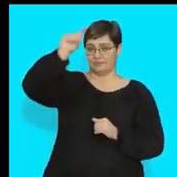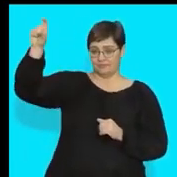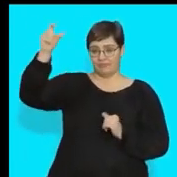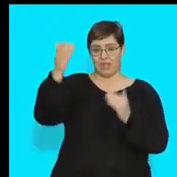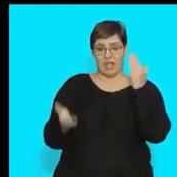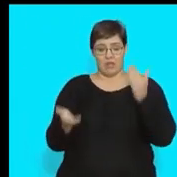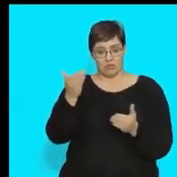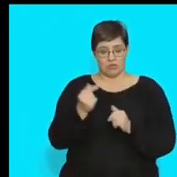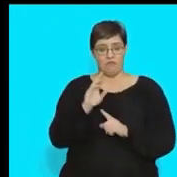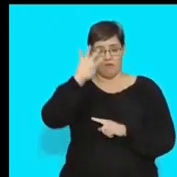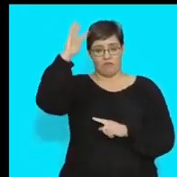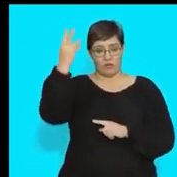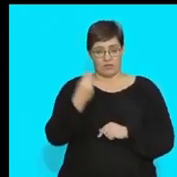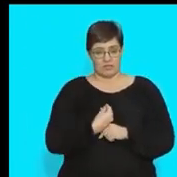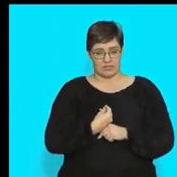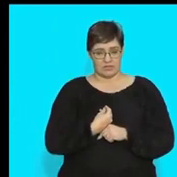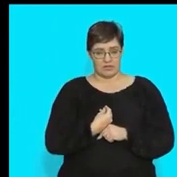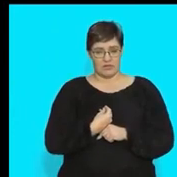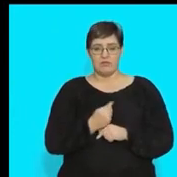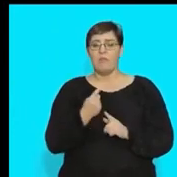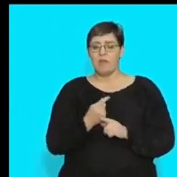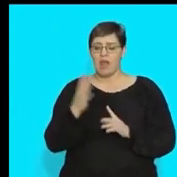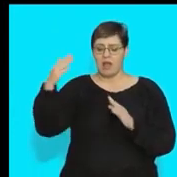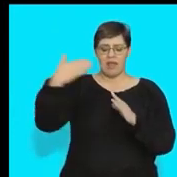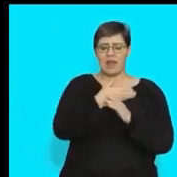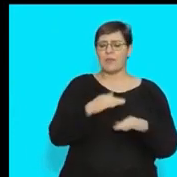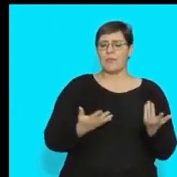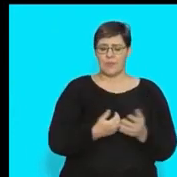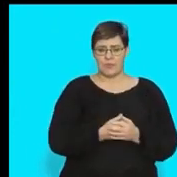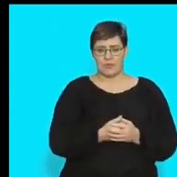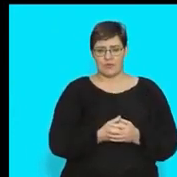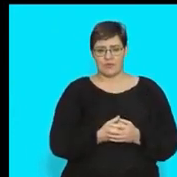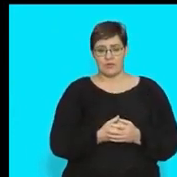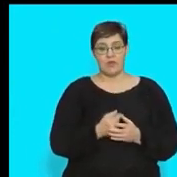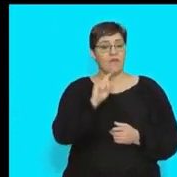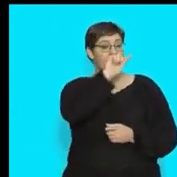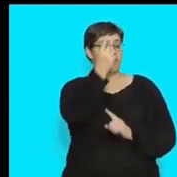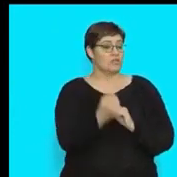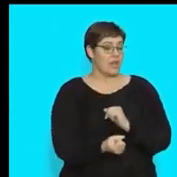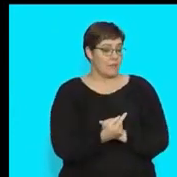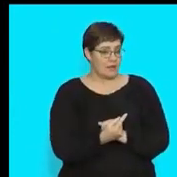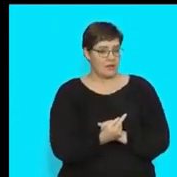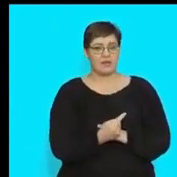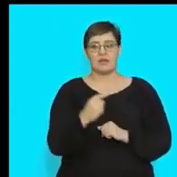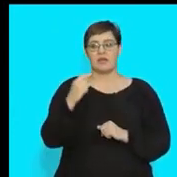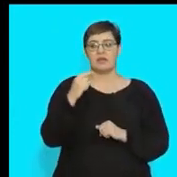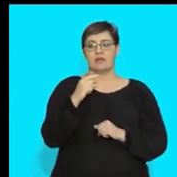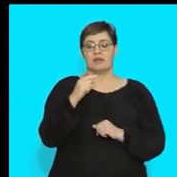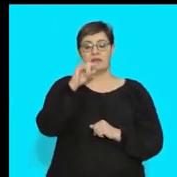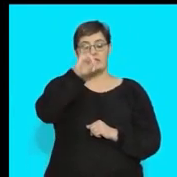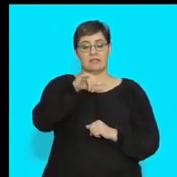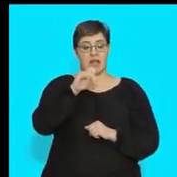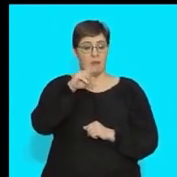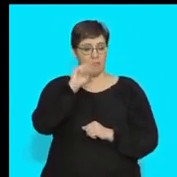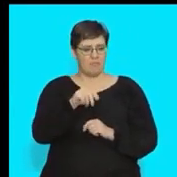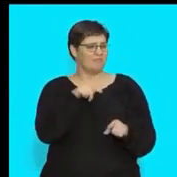for photosynthesis. So how do we get things in? Well, the first thing that will happen, here's your xylem. What is xylem